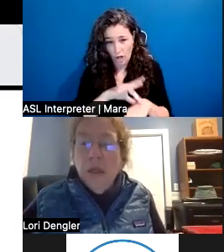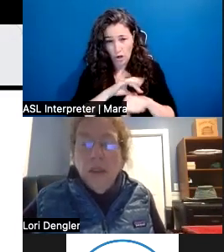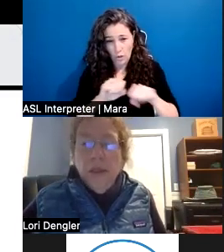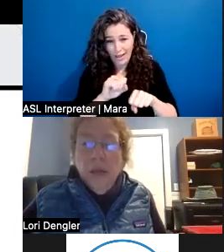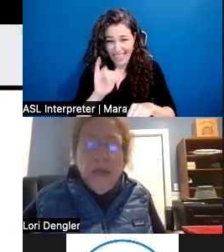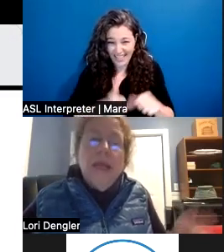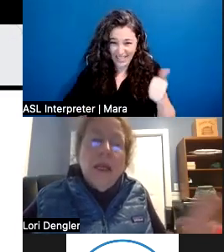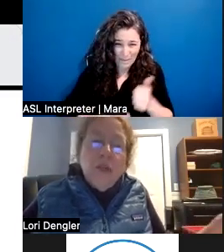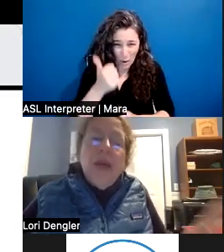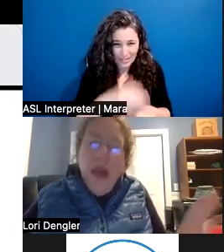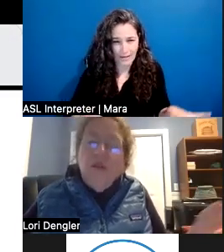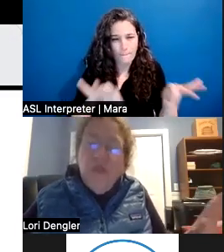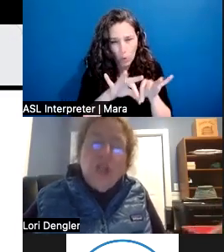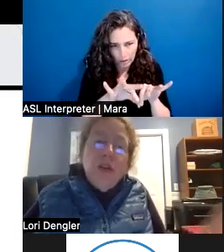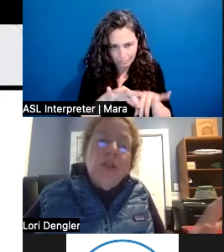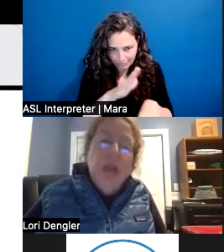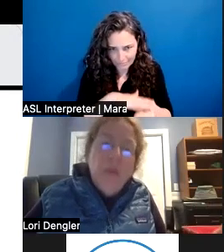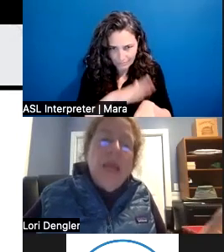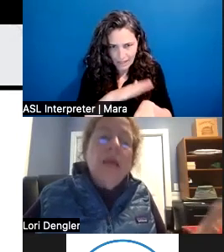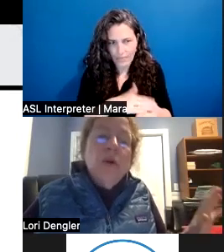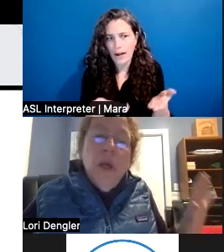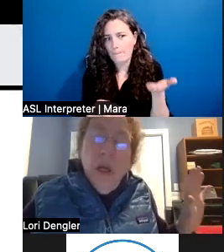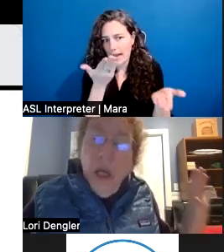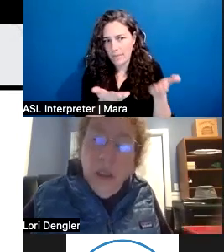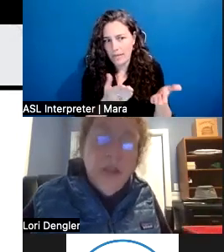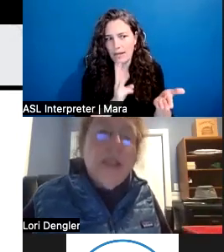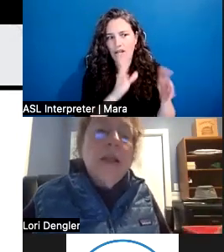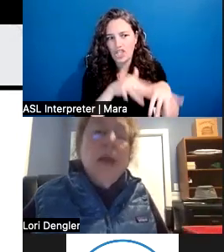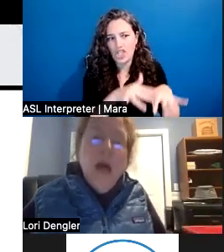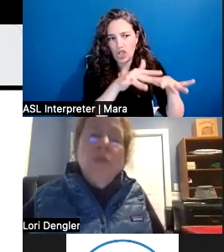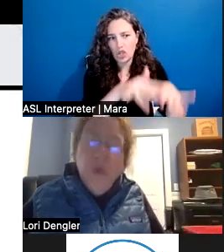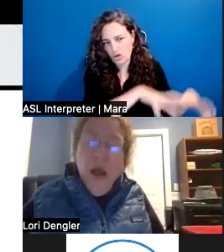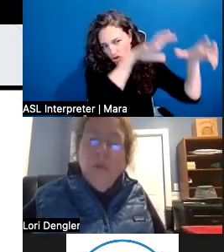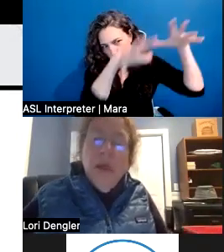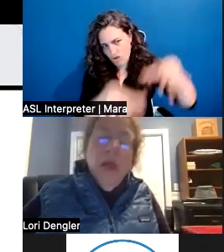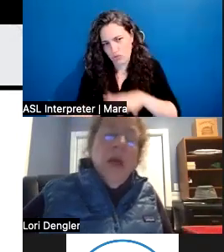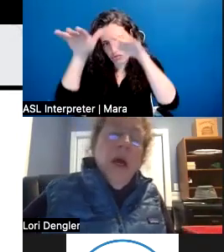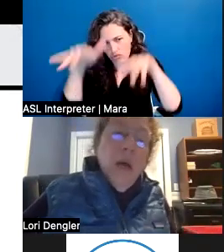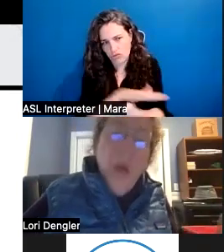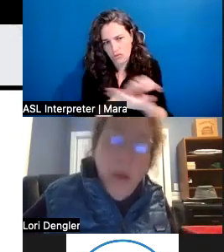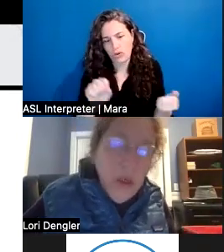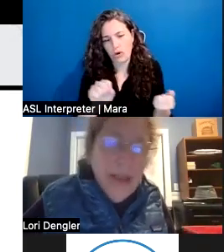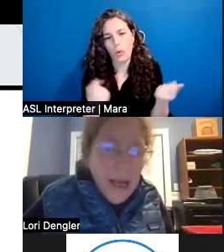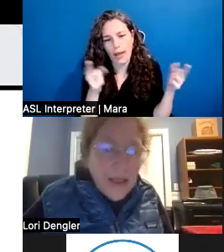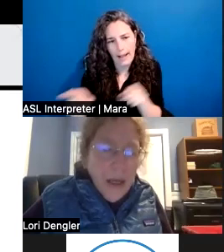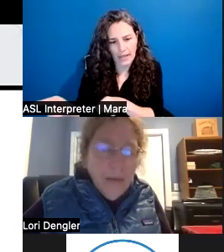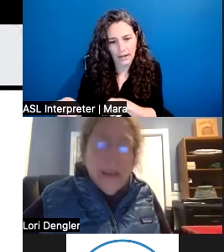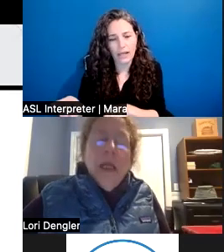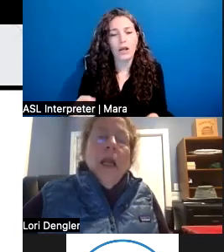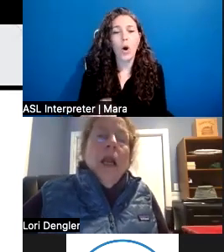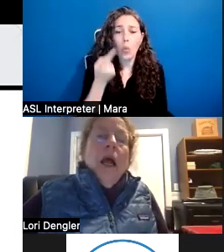tsunami alert. I mean, yes, we have official tsunami alerts that come from Palmer,